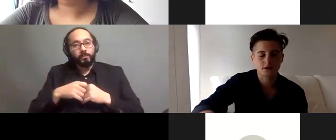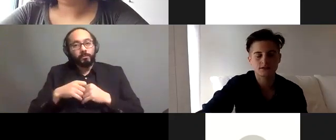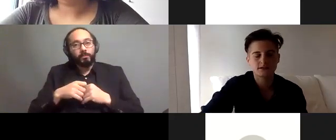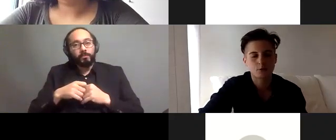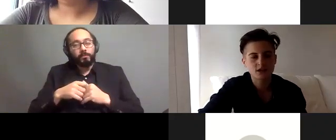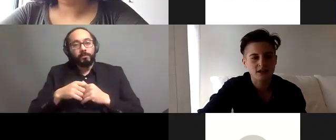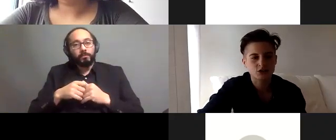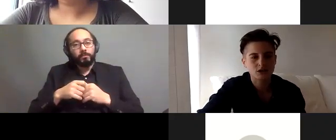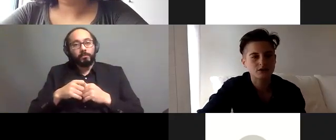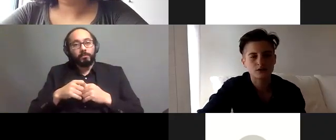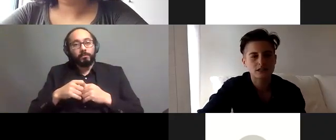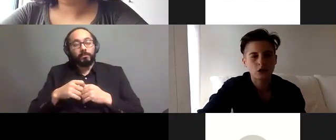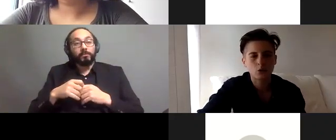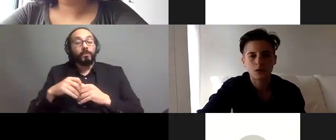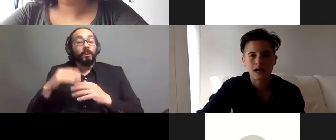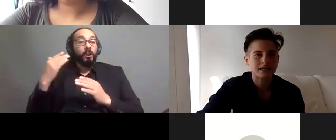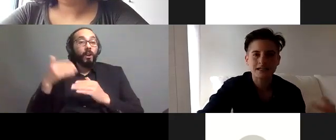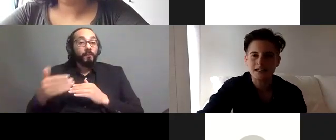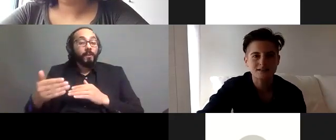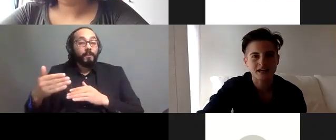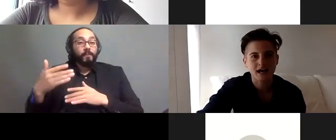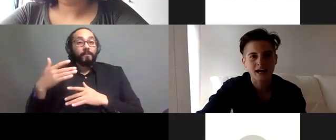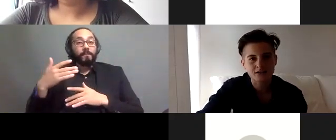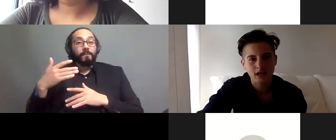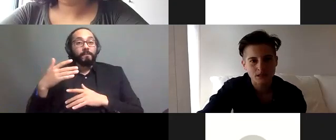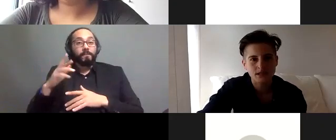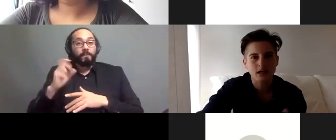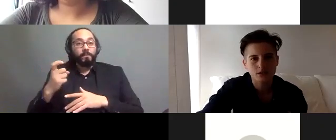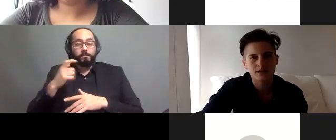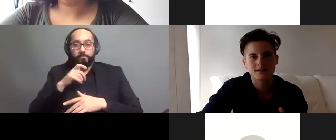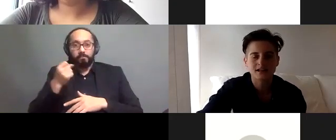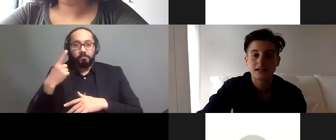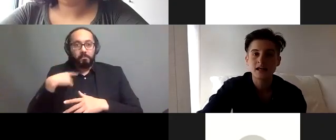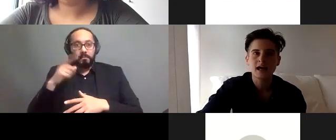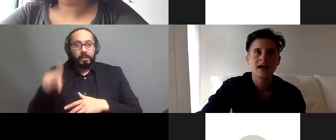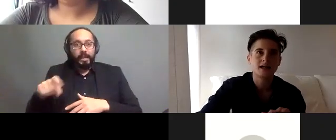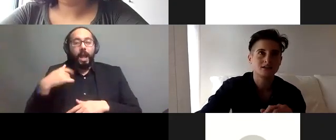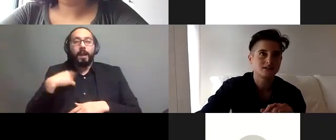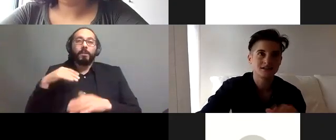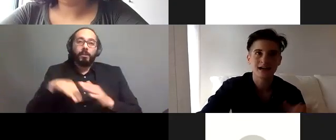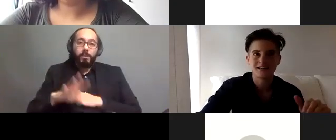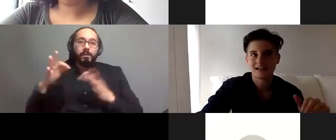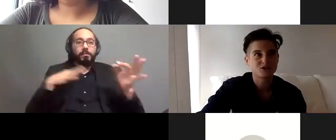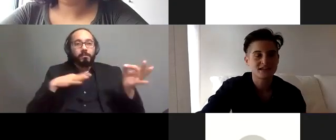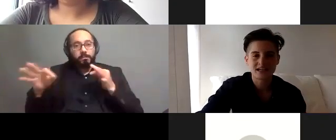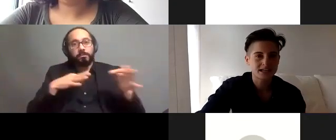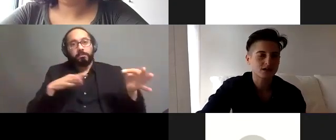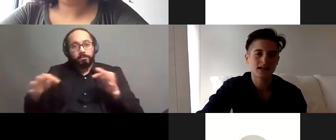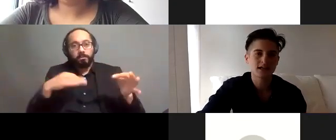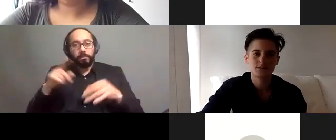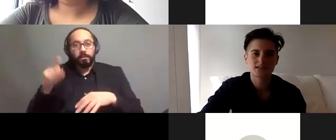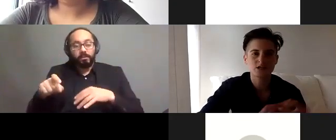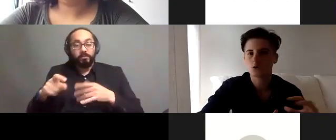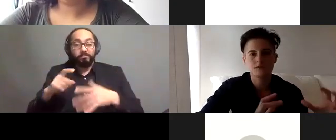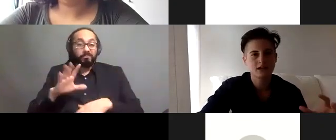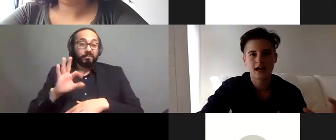and the pharmacists that work there don't even really know what I need. Like I have to come in and tell them exactly. And yeah, like I would say 9 out of 10